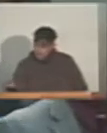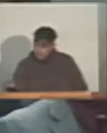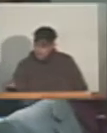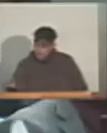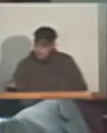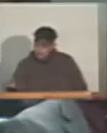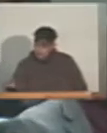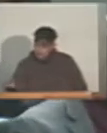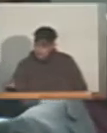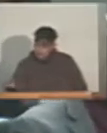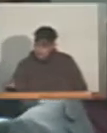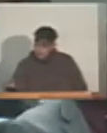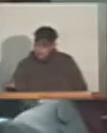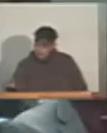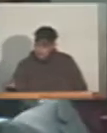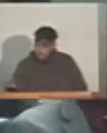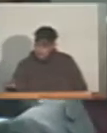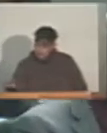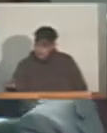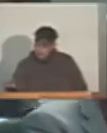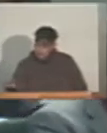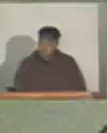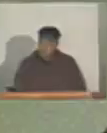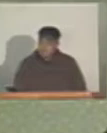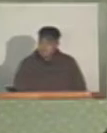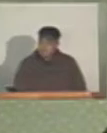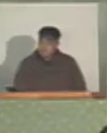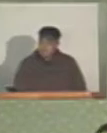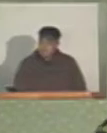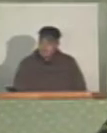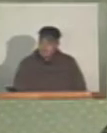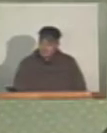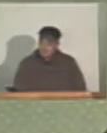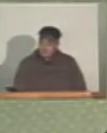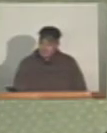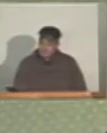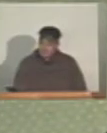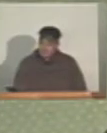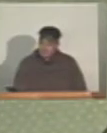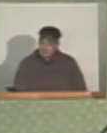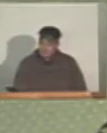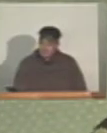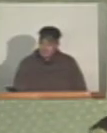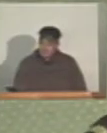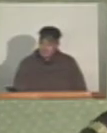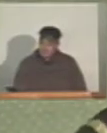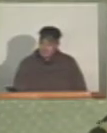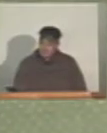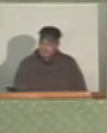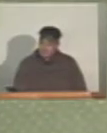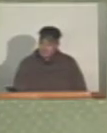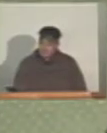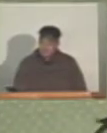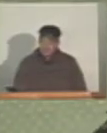interest. Mr. Daly's non-compliance to the House rules forced the Speaker to rise. Mr. Daly!